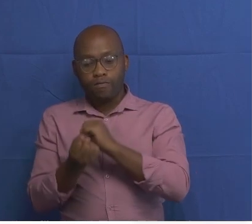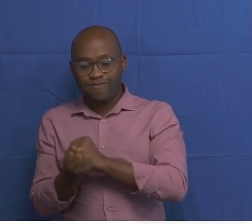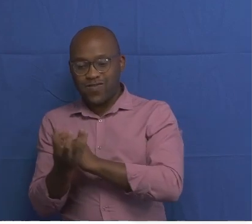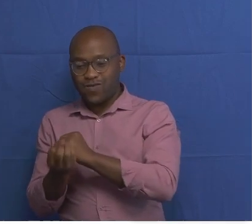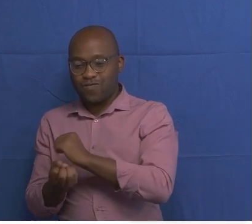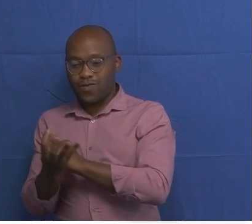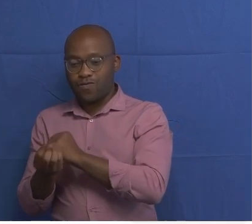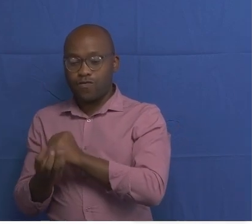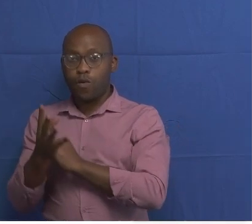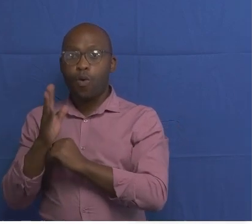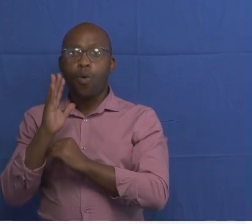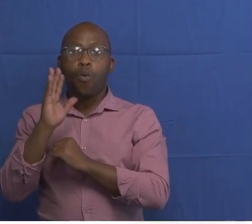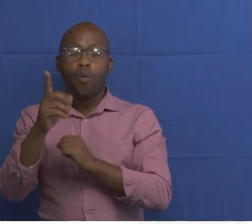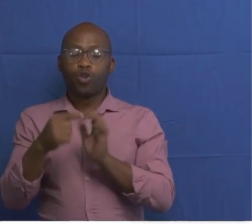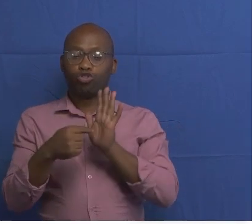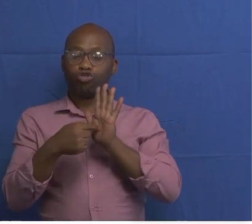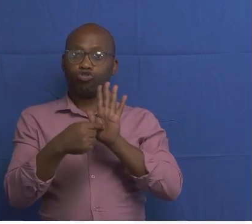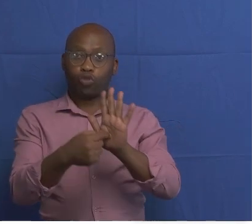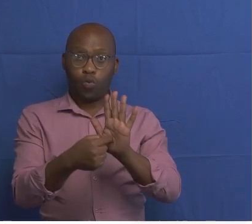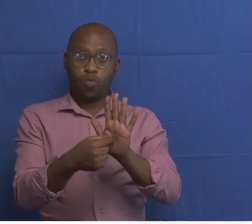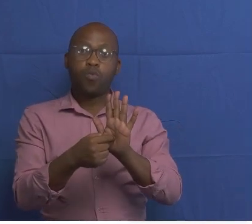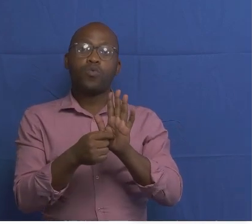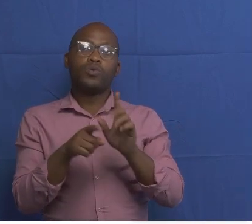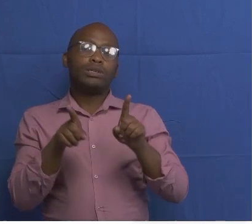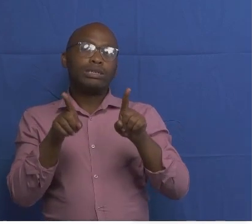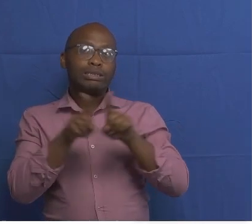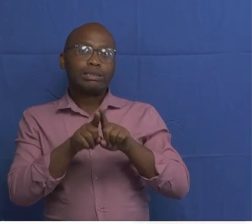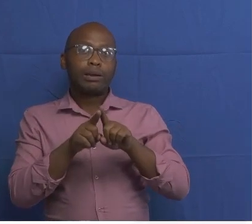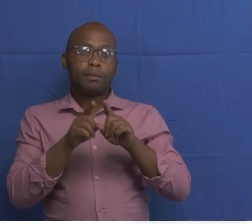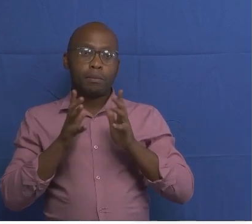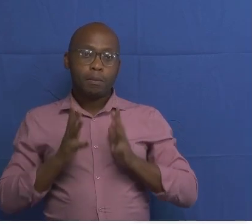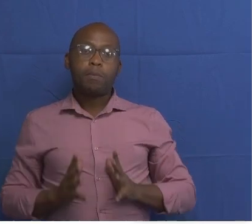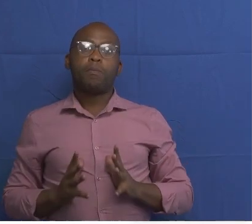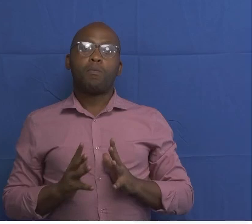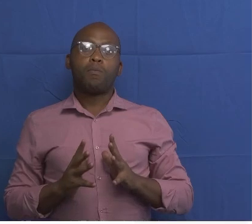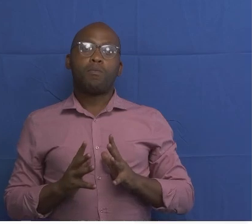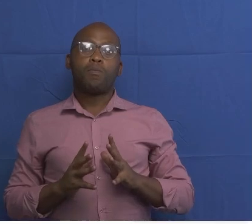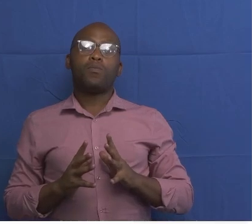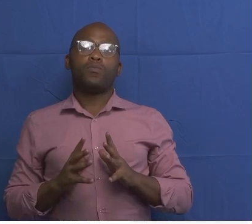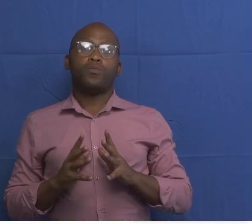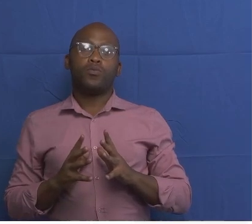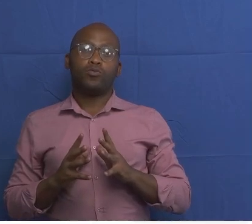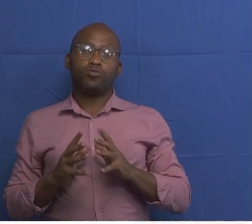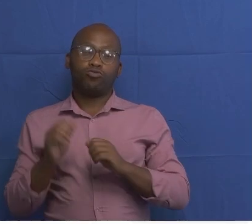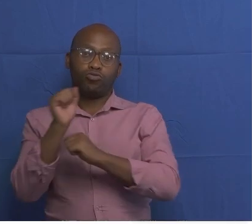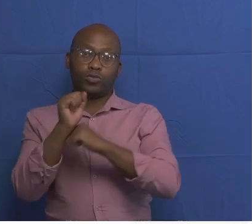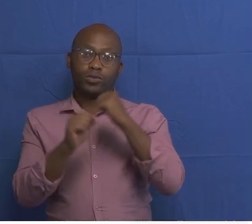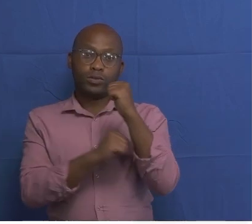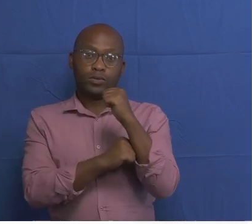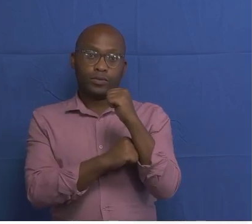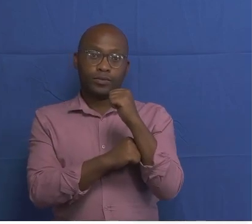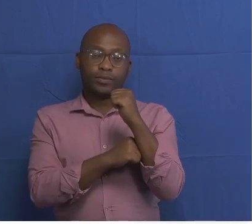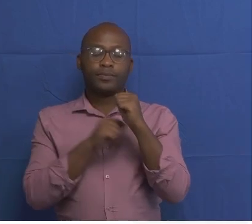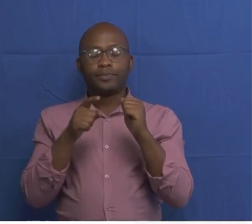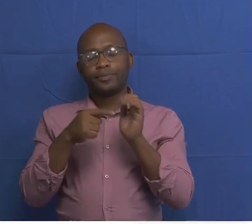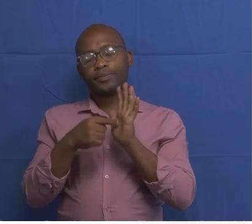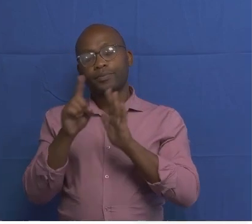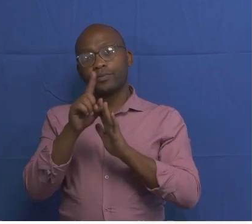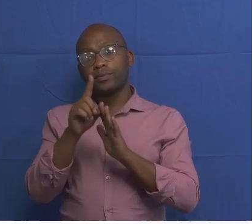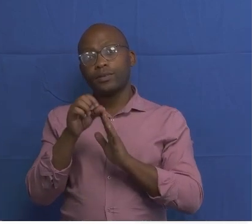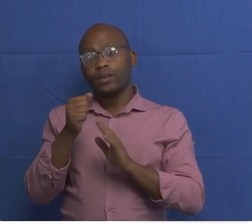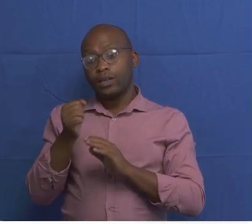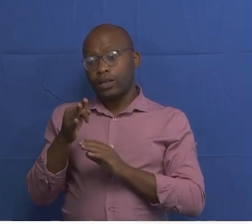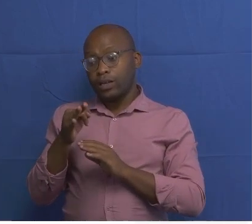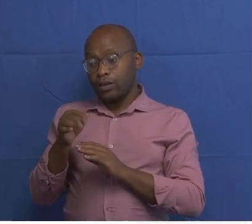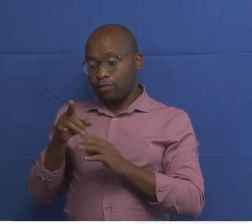have contrasting traits? Let's make an example. If now you have got an organism that is homozygous tall,